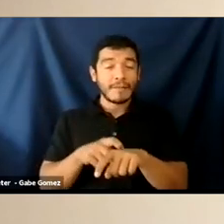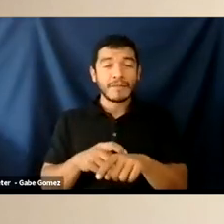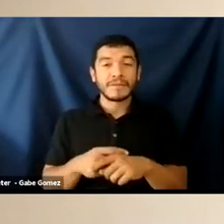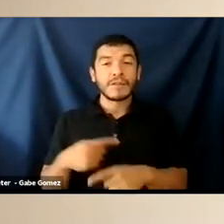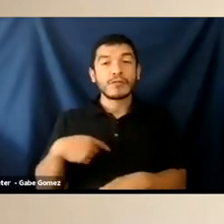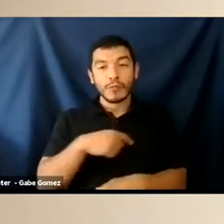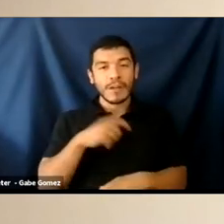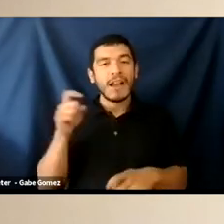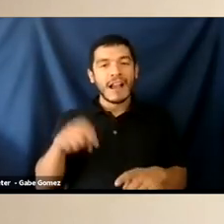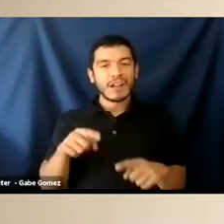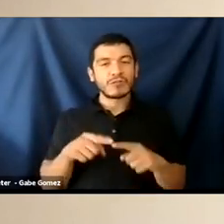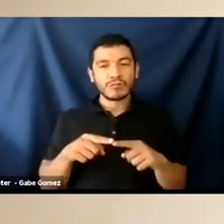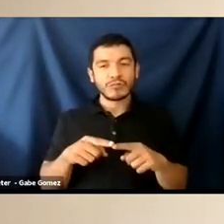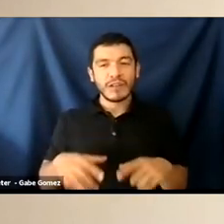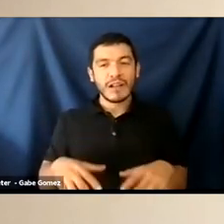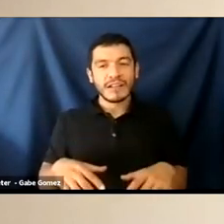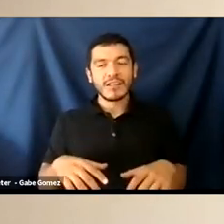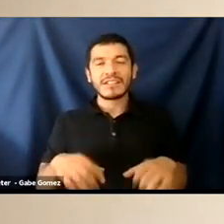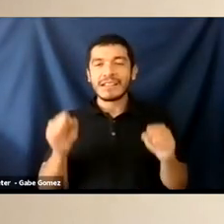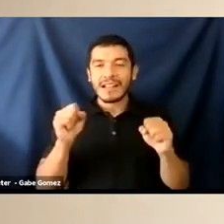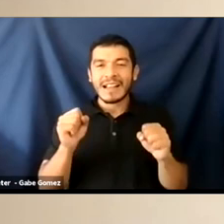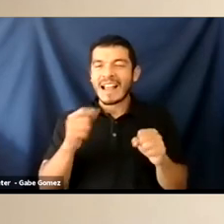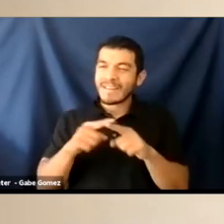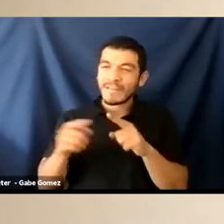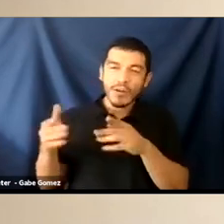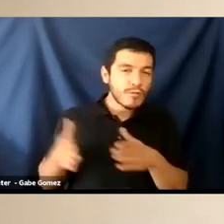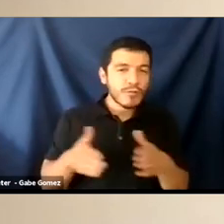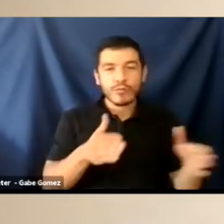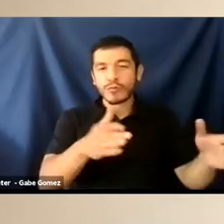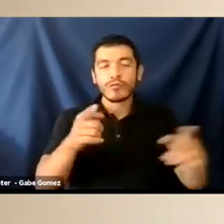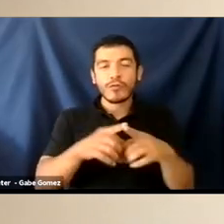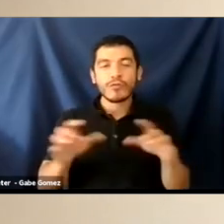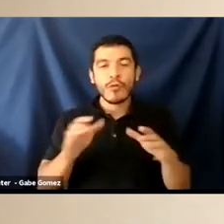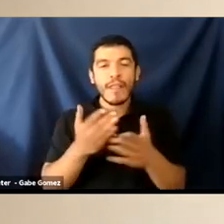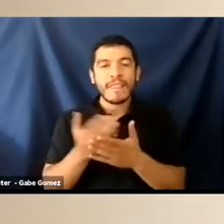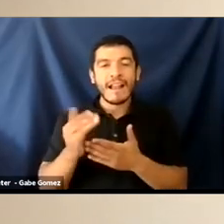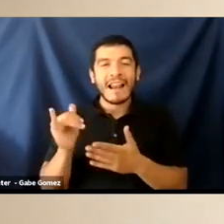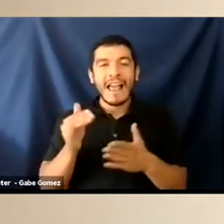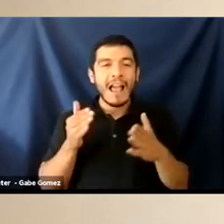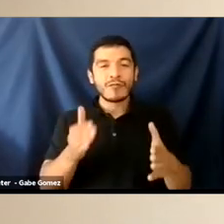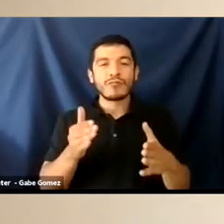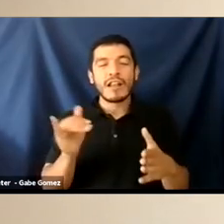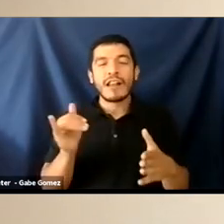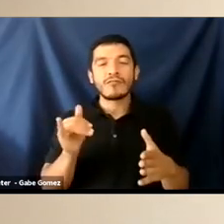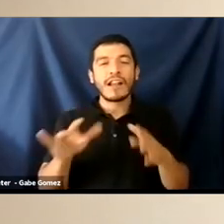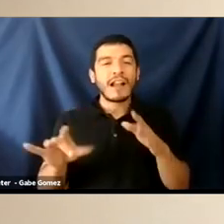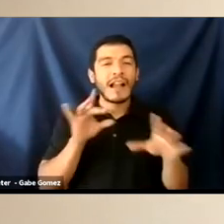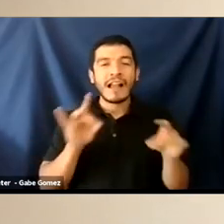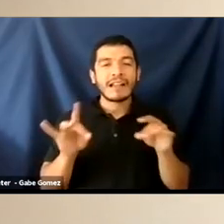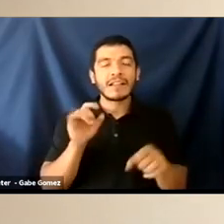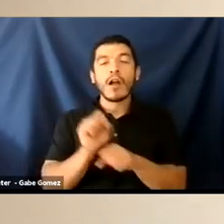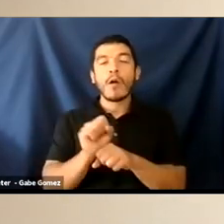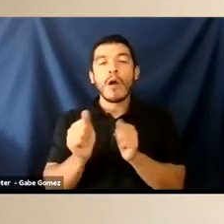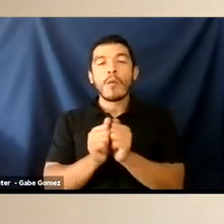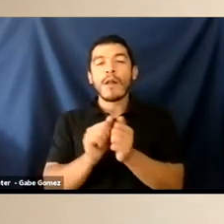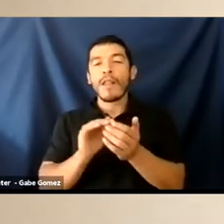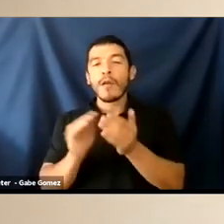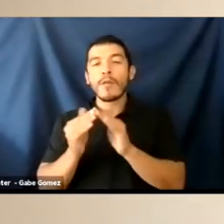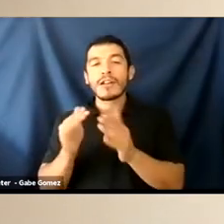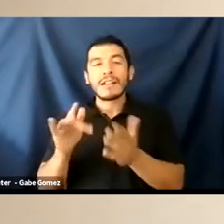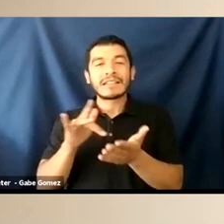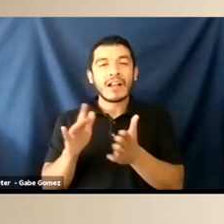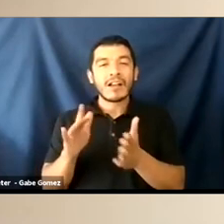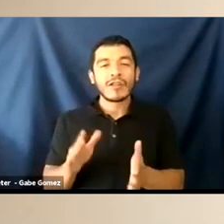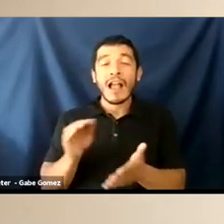So we had to take recourse in other routes and do things like street casting, working with community centers and